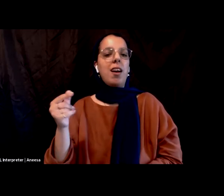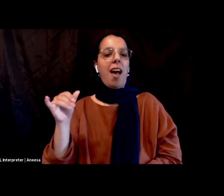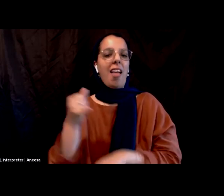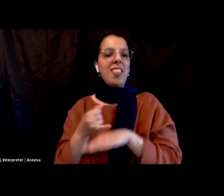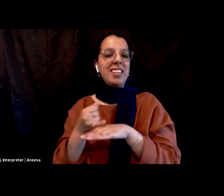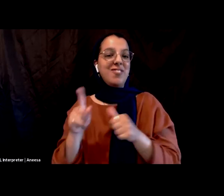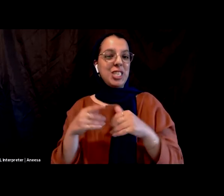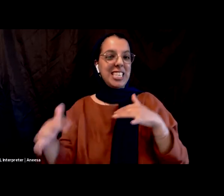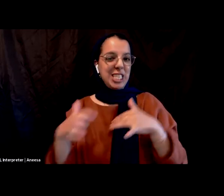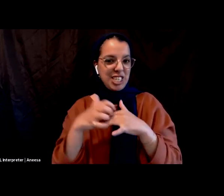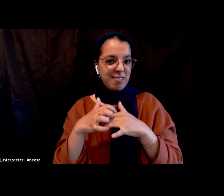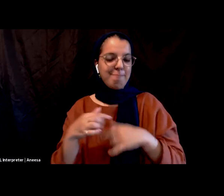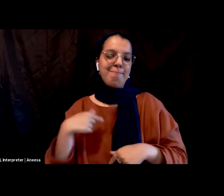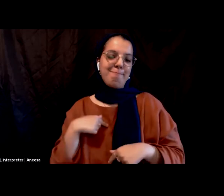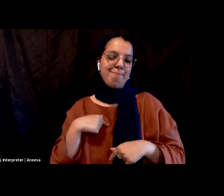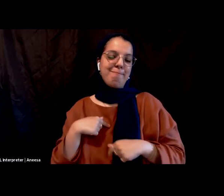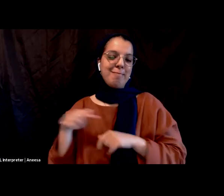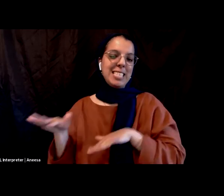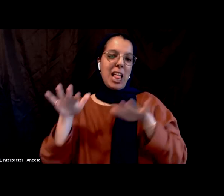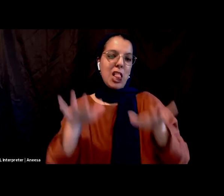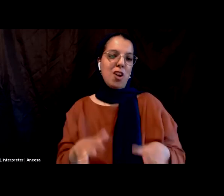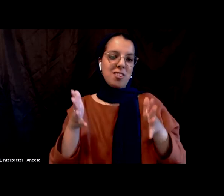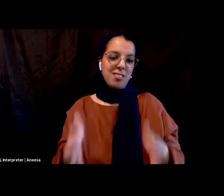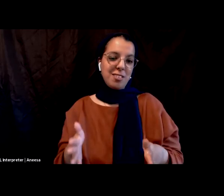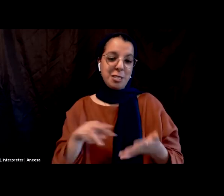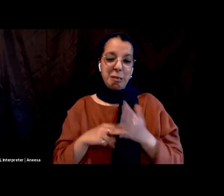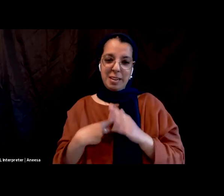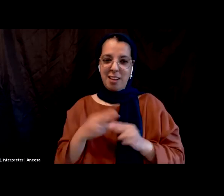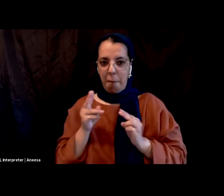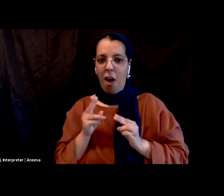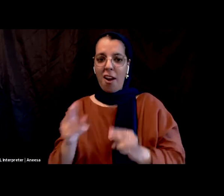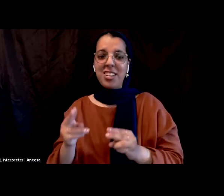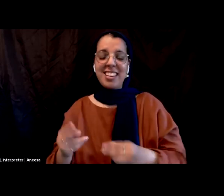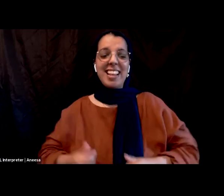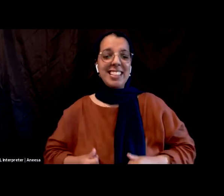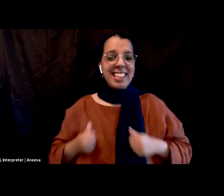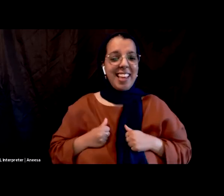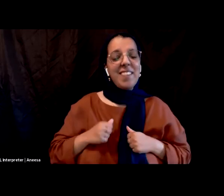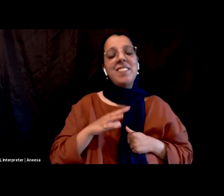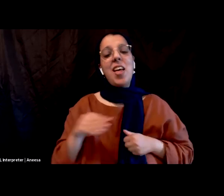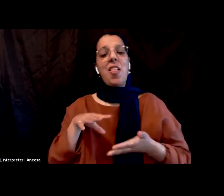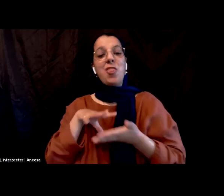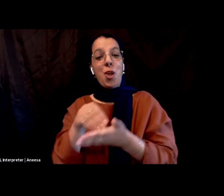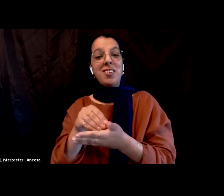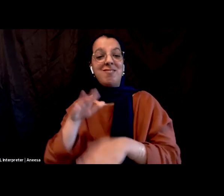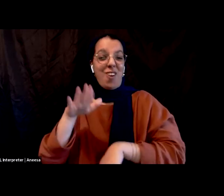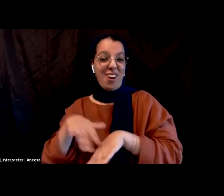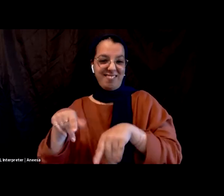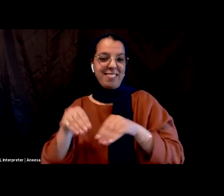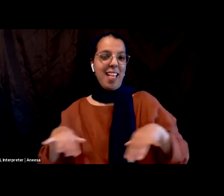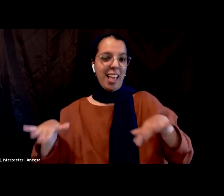As a settler, it is an honor to be able to live and learn on these lands.